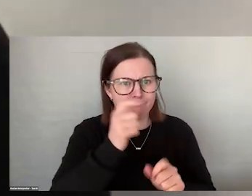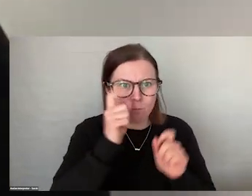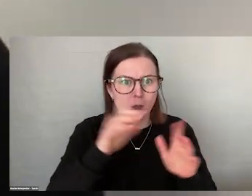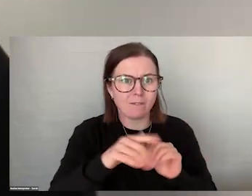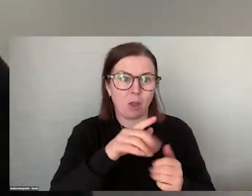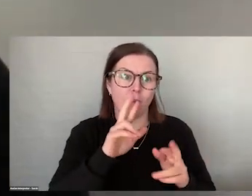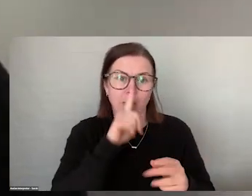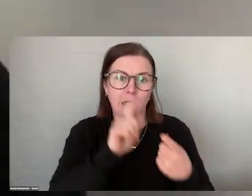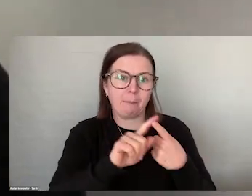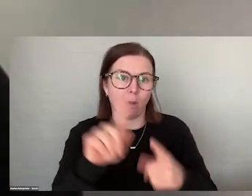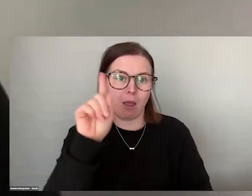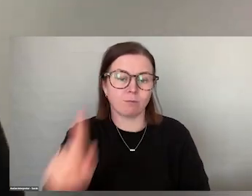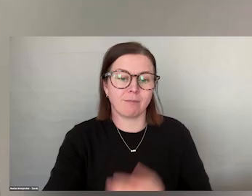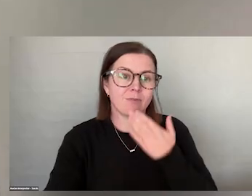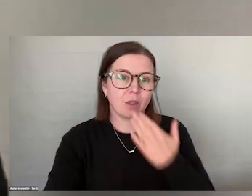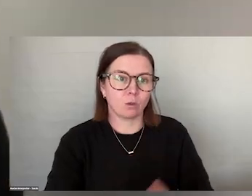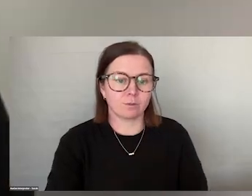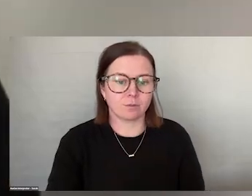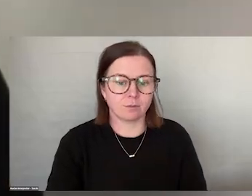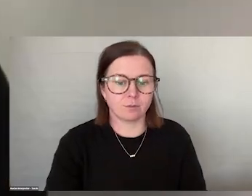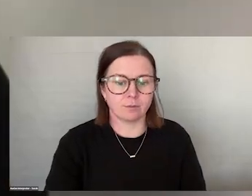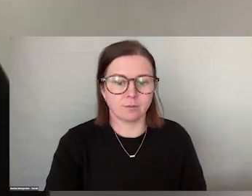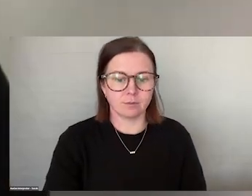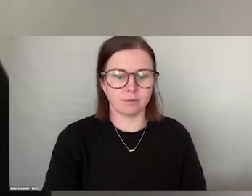that right now. So thank you.